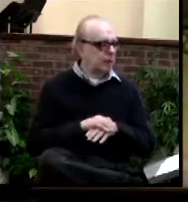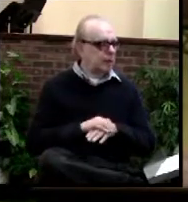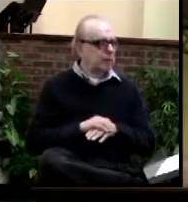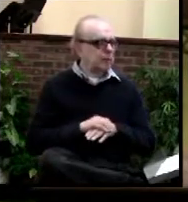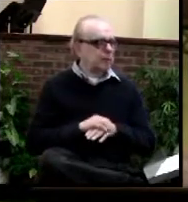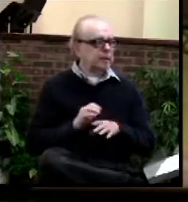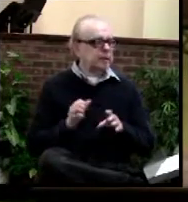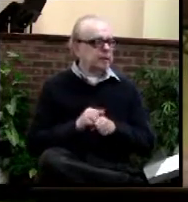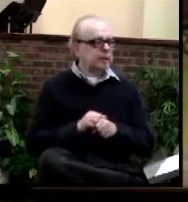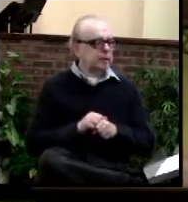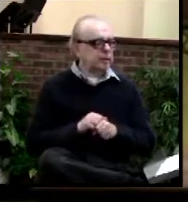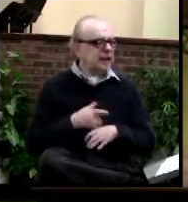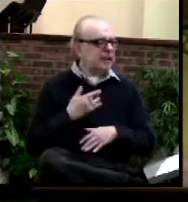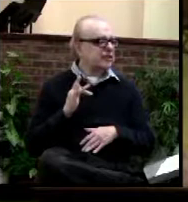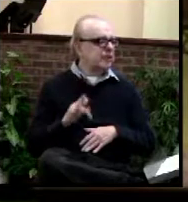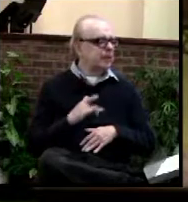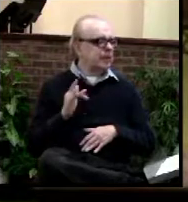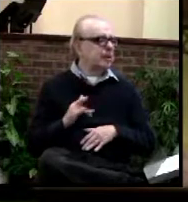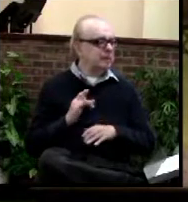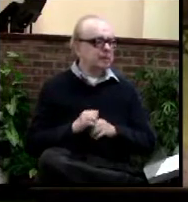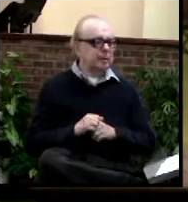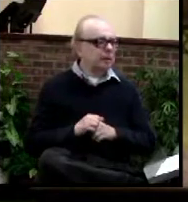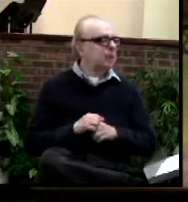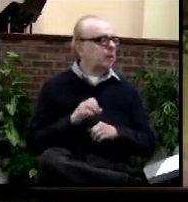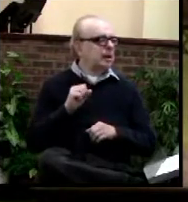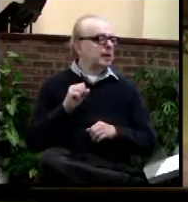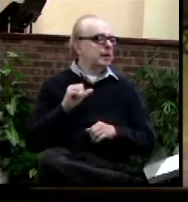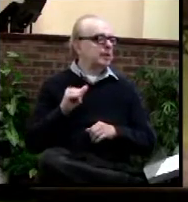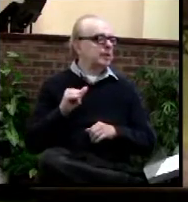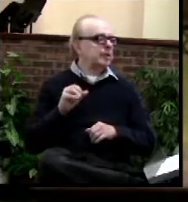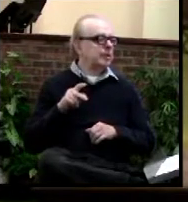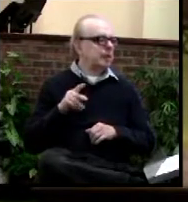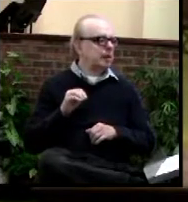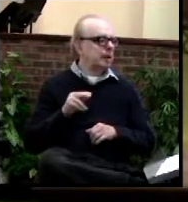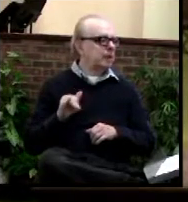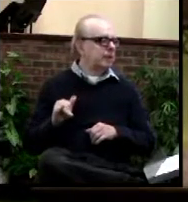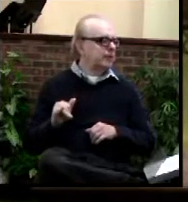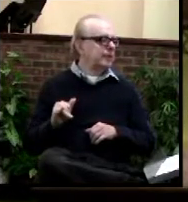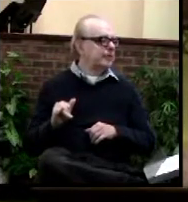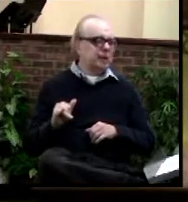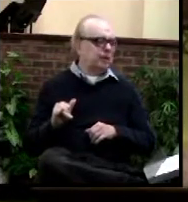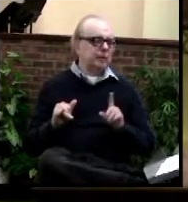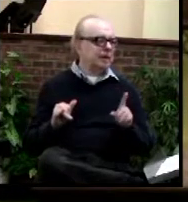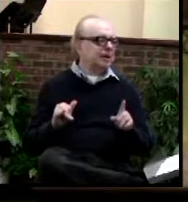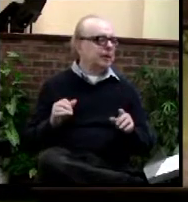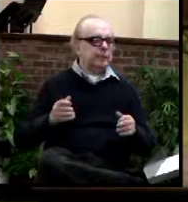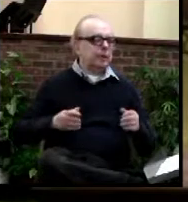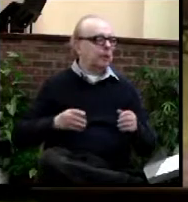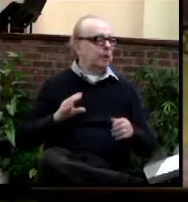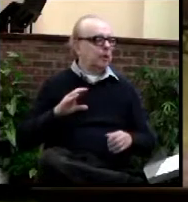Okay? And have you ever been to a symphony? Okay? I know that